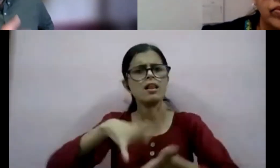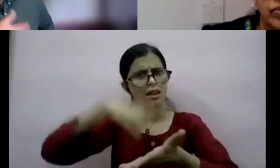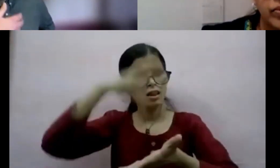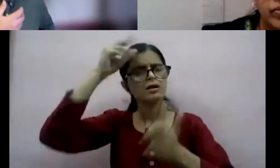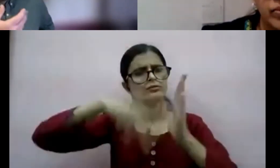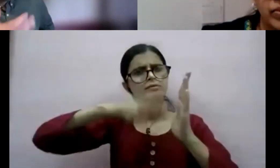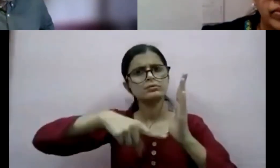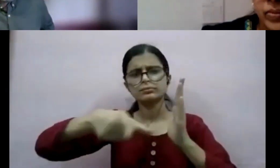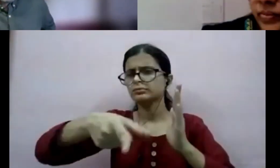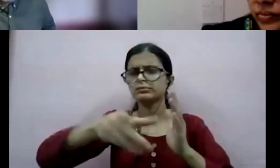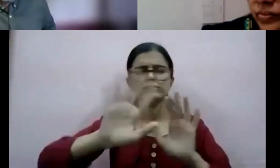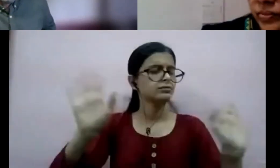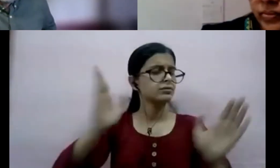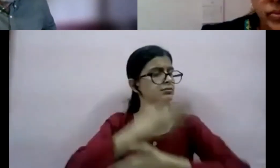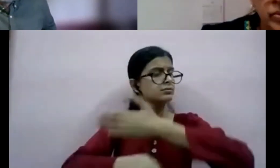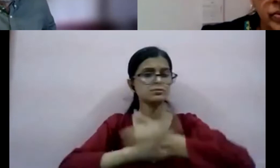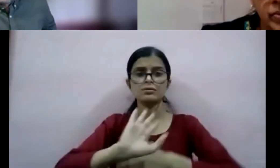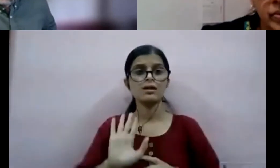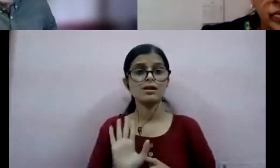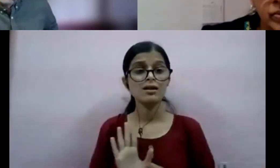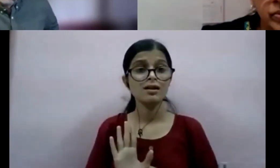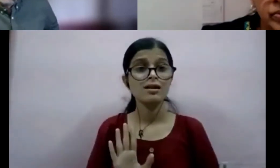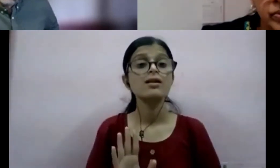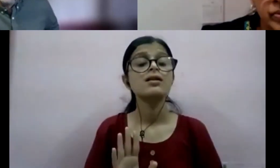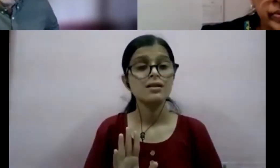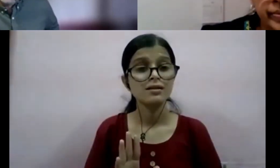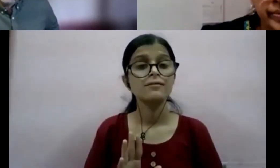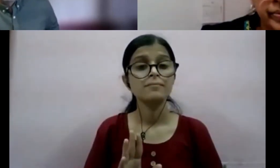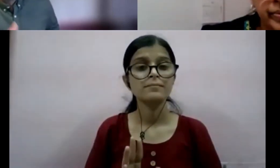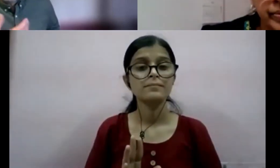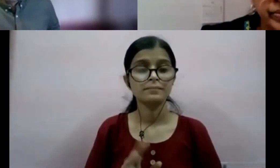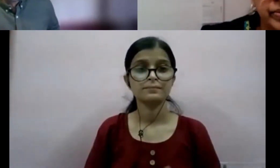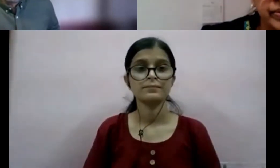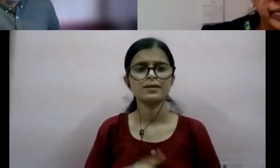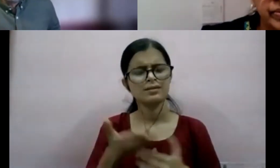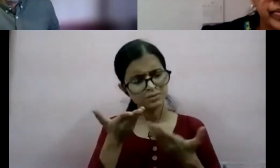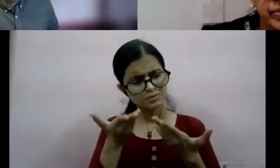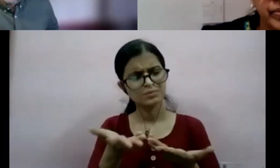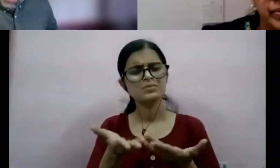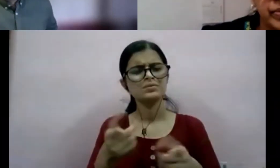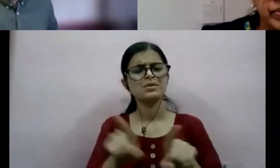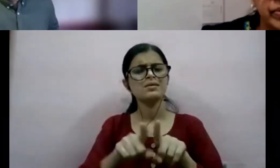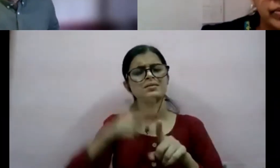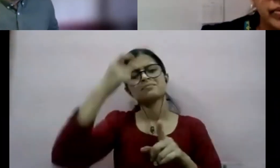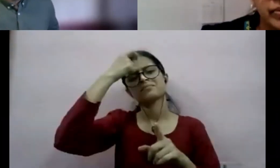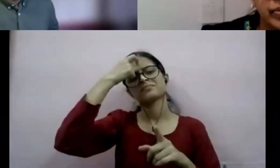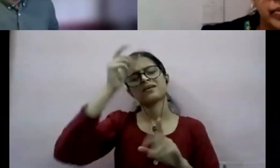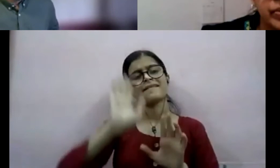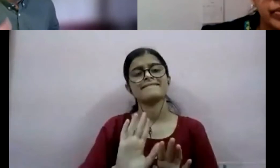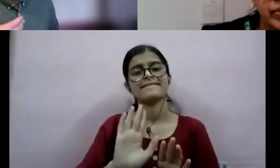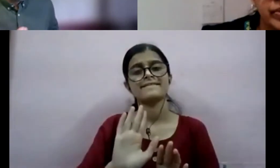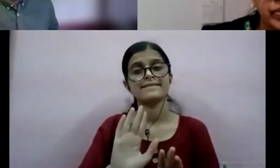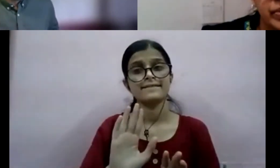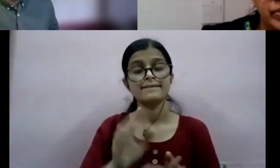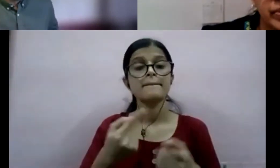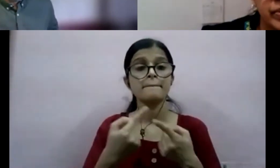disabilities, die 20 years sooner than their peers. That's a dreadful statistic. But we need